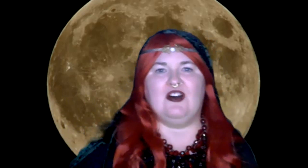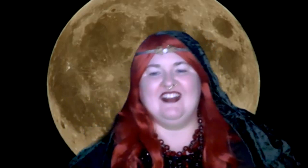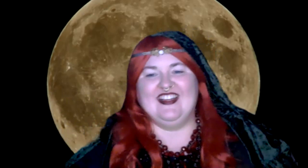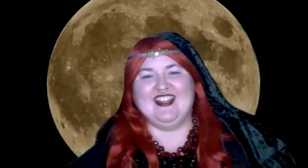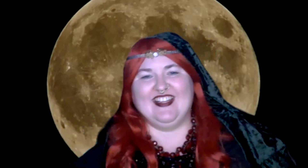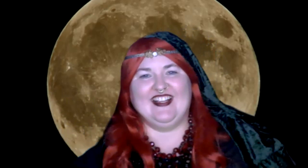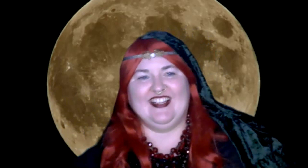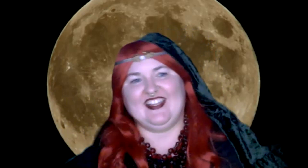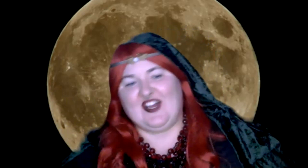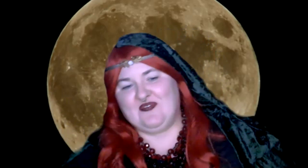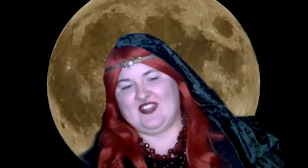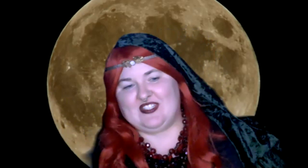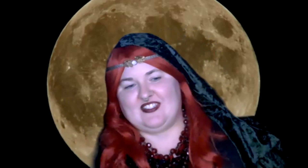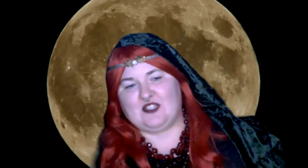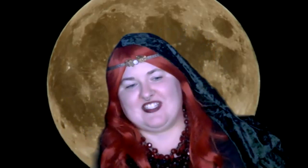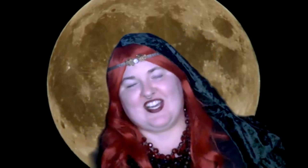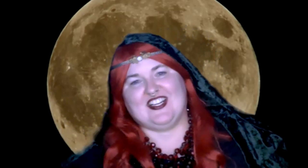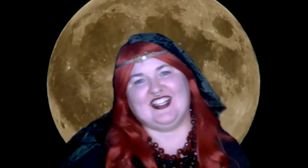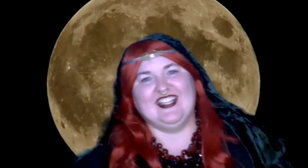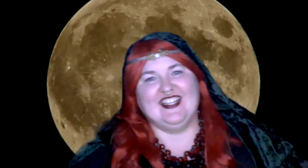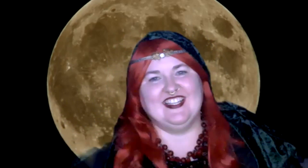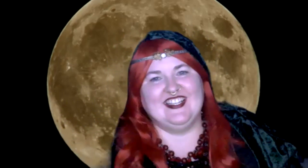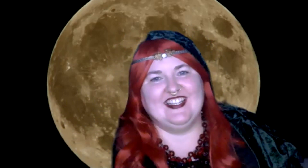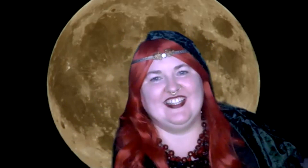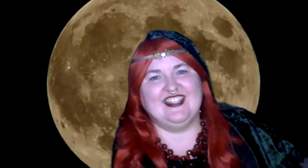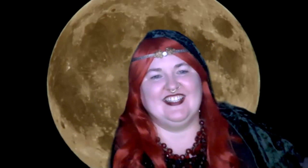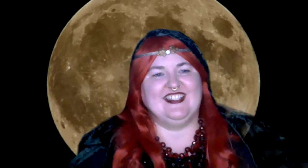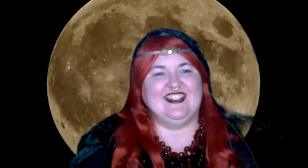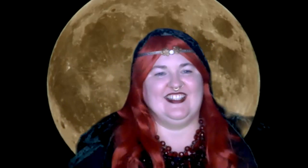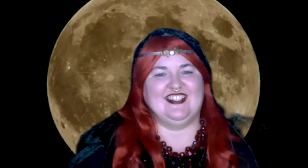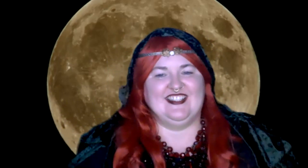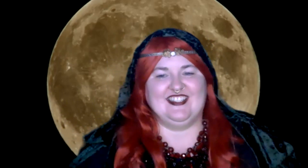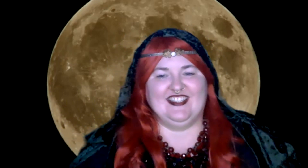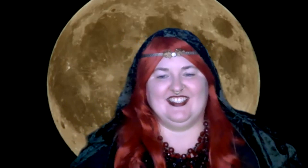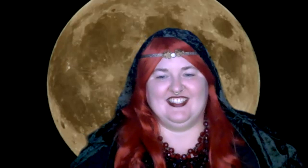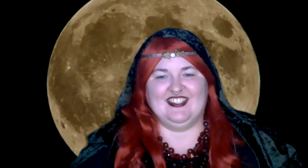So yeah, that's my take on it.